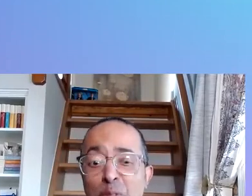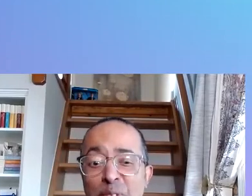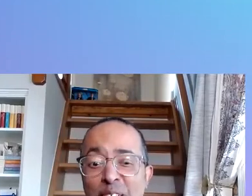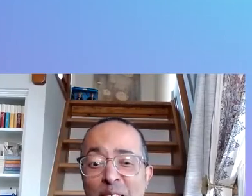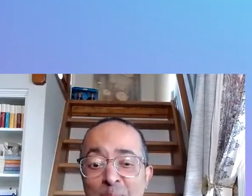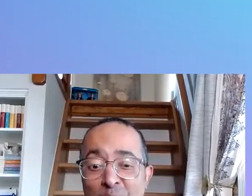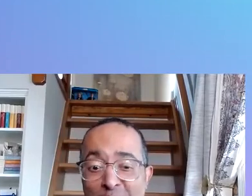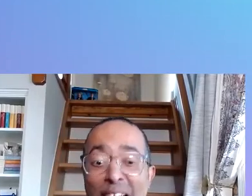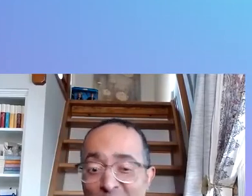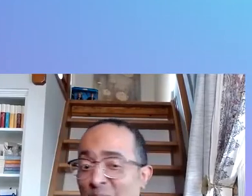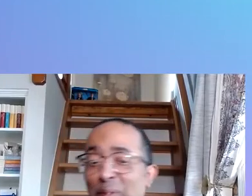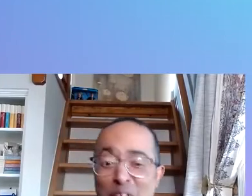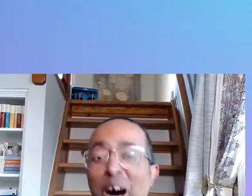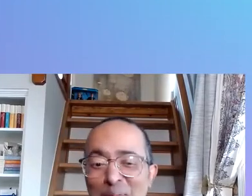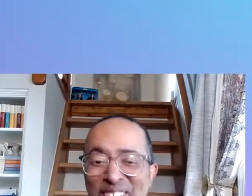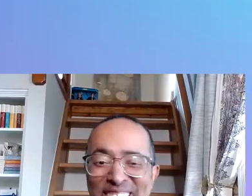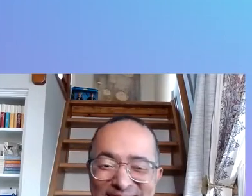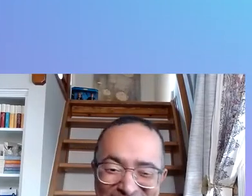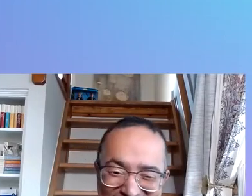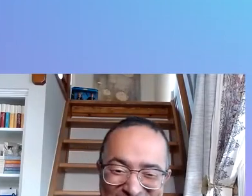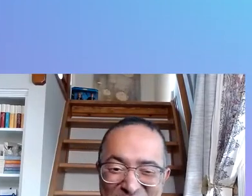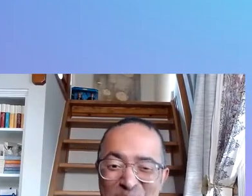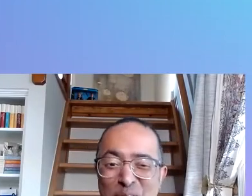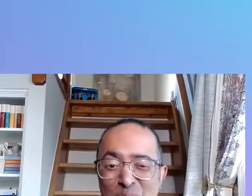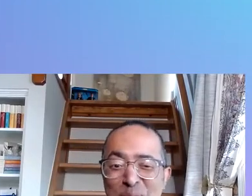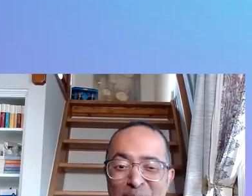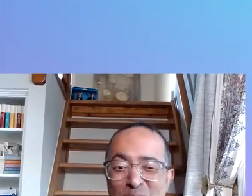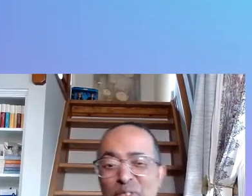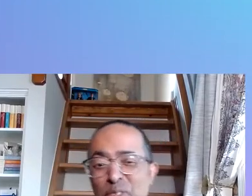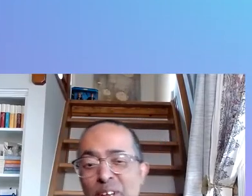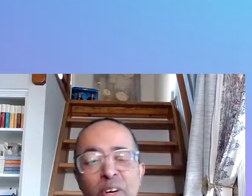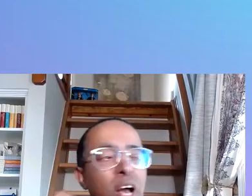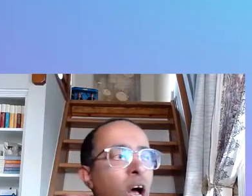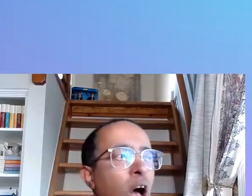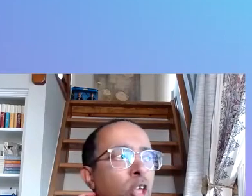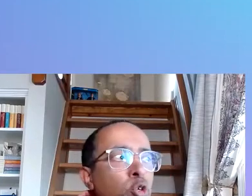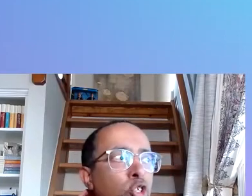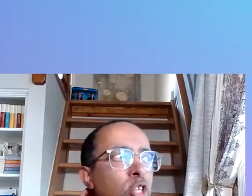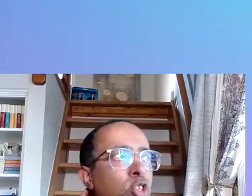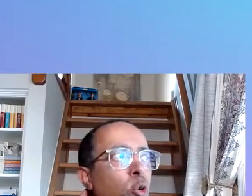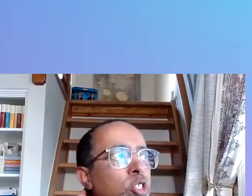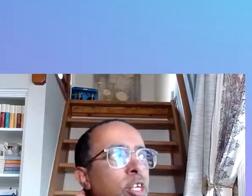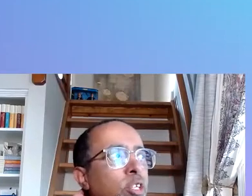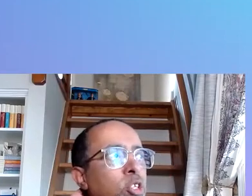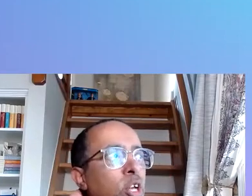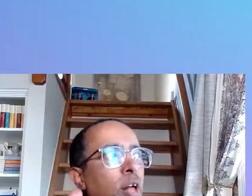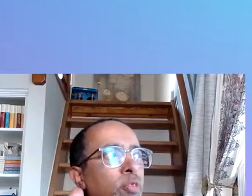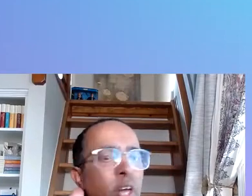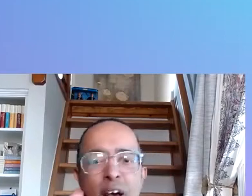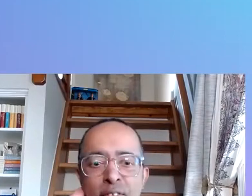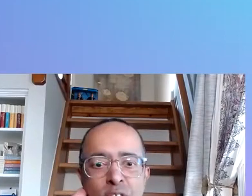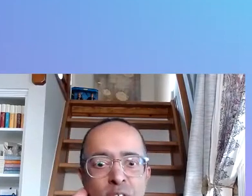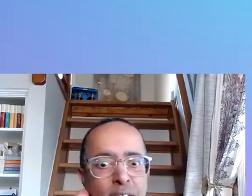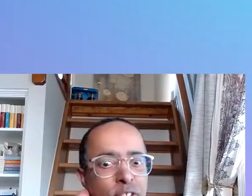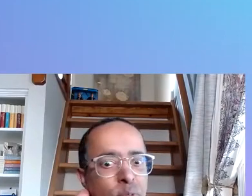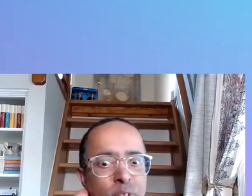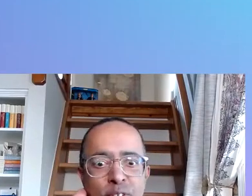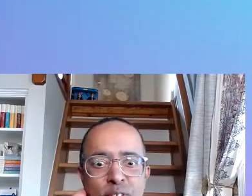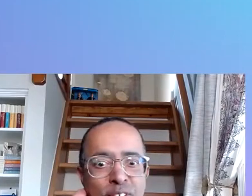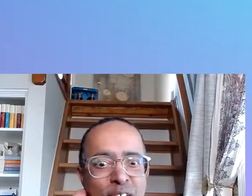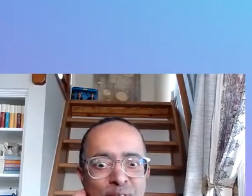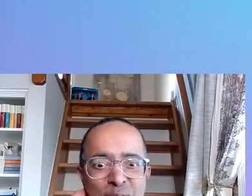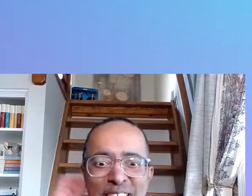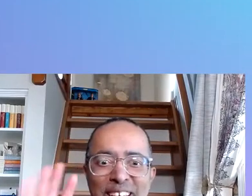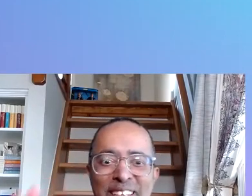person multiple times at the same job, right? It's like we'll jump from one bad software to another. Usually those things, the evidence kind of just